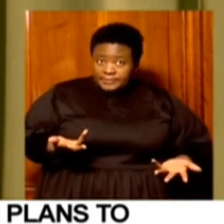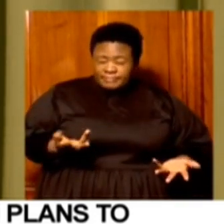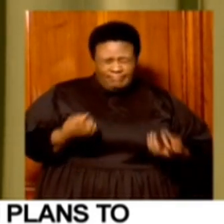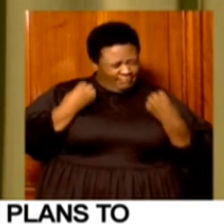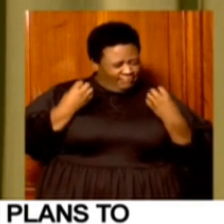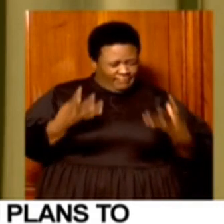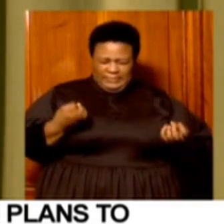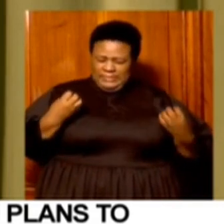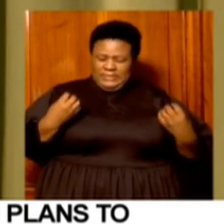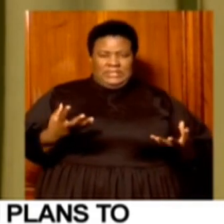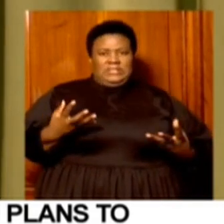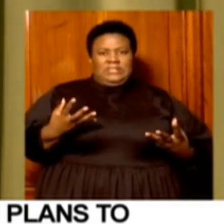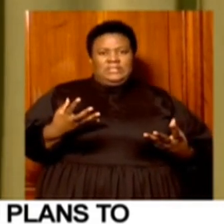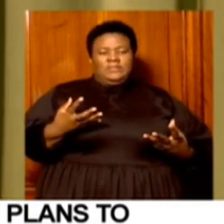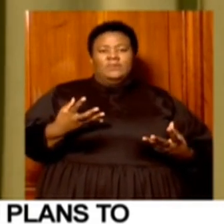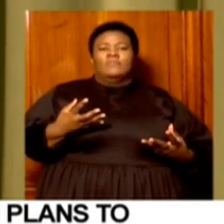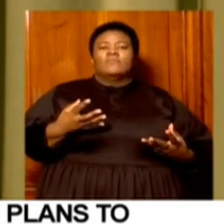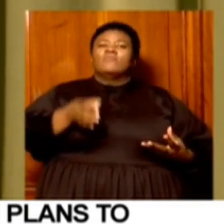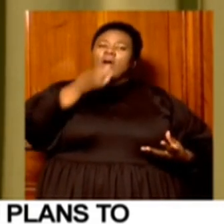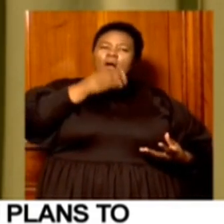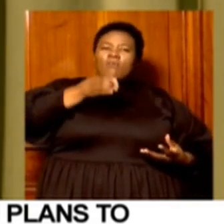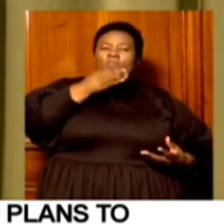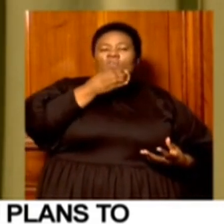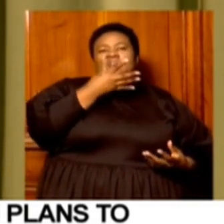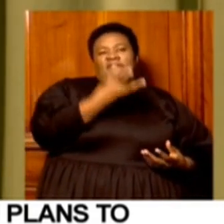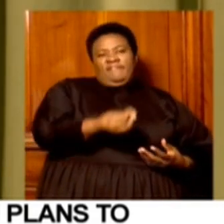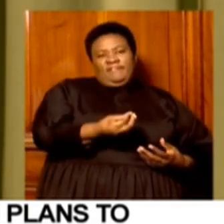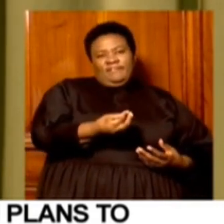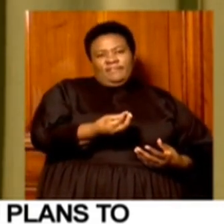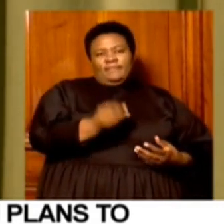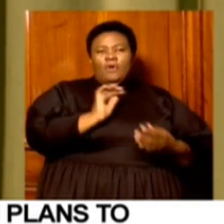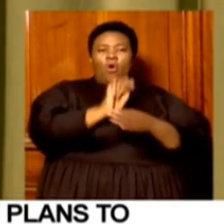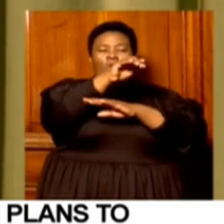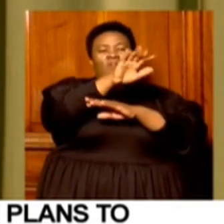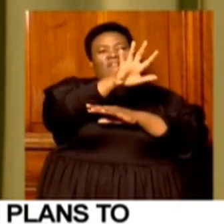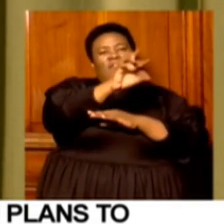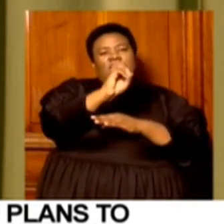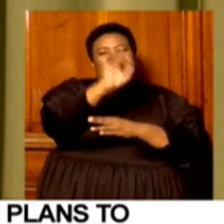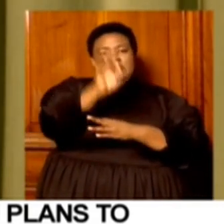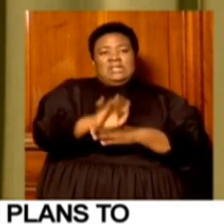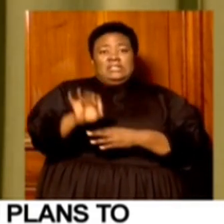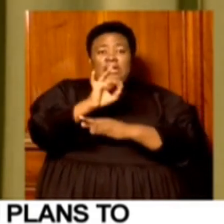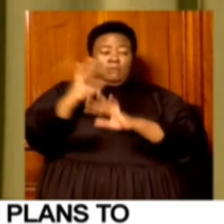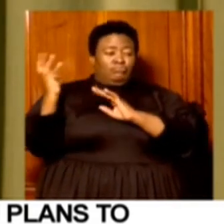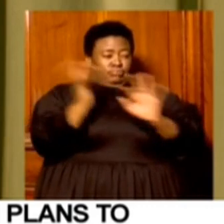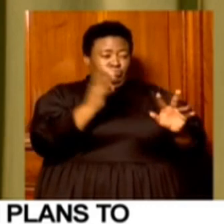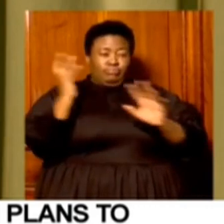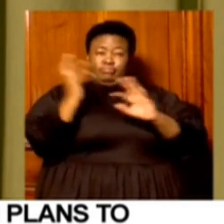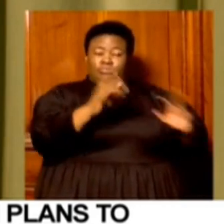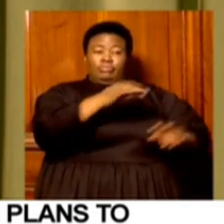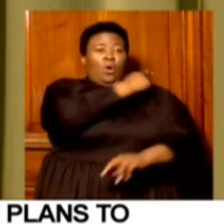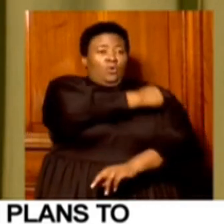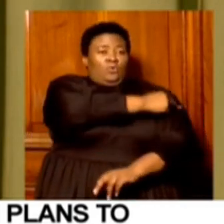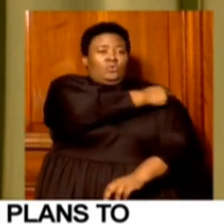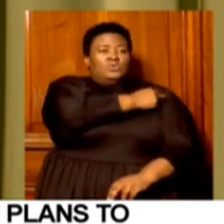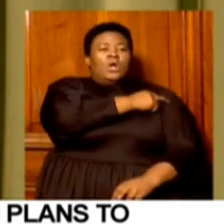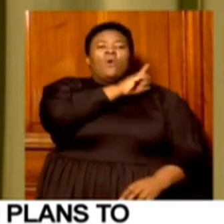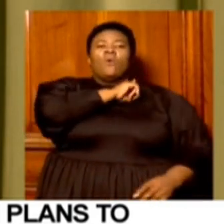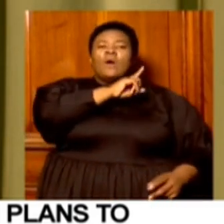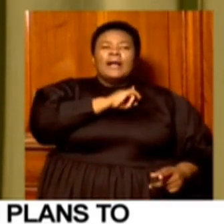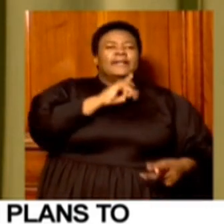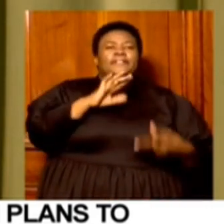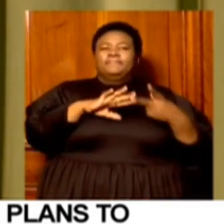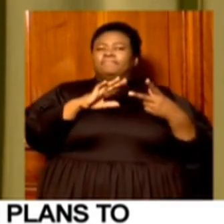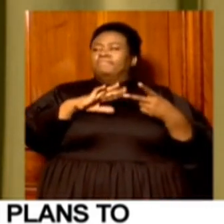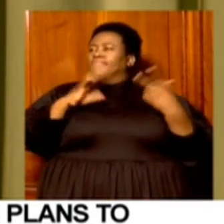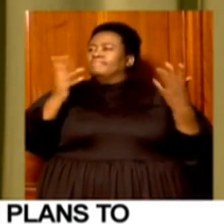alcohol content in them. Many. Over 50% of those who came to our hospitals because they were injured,